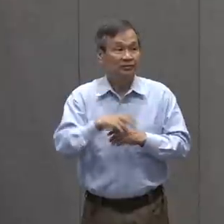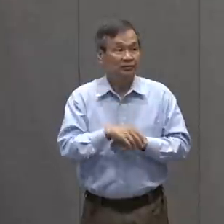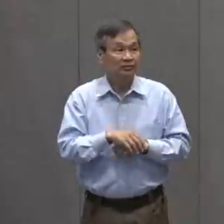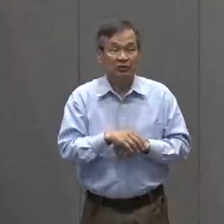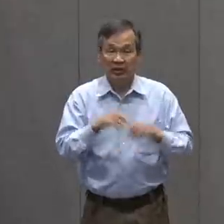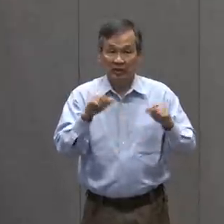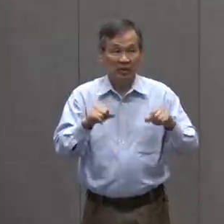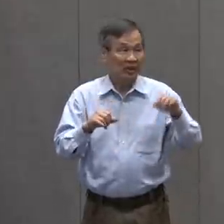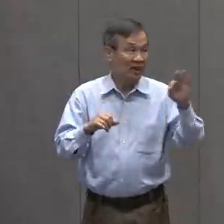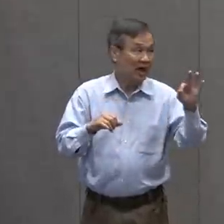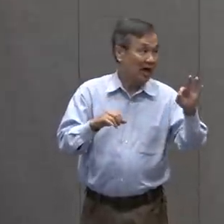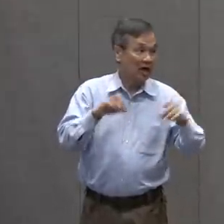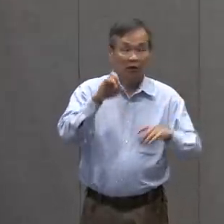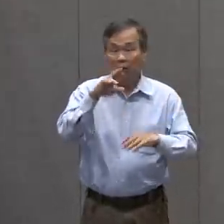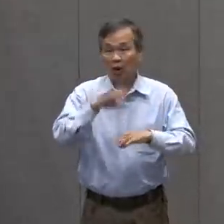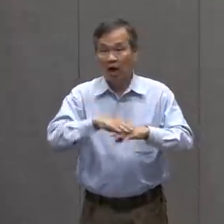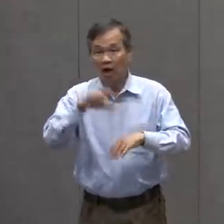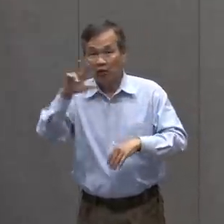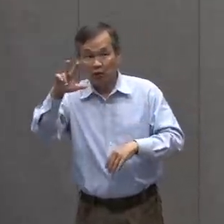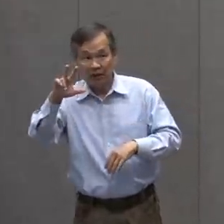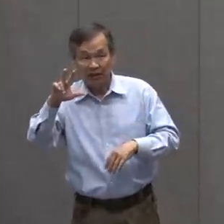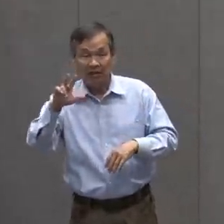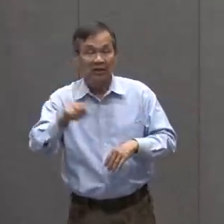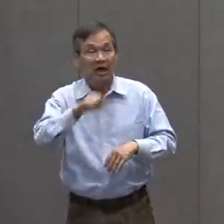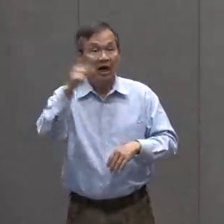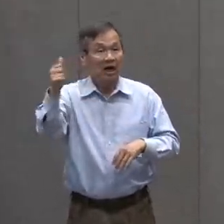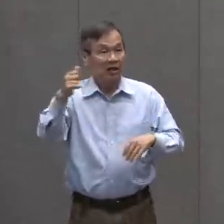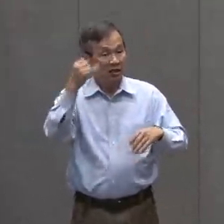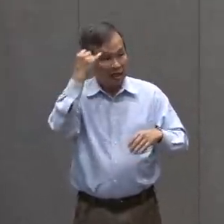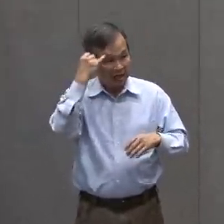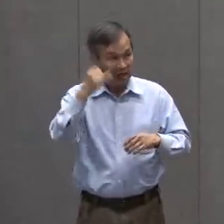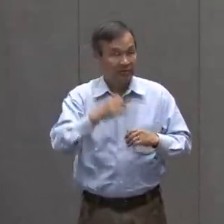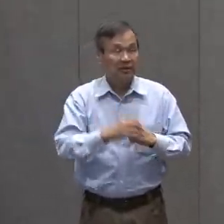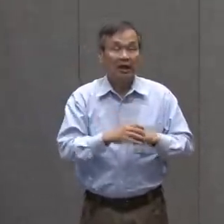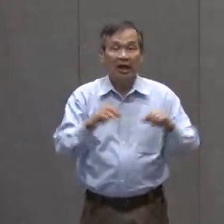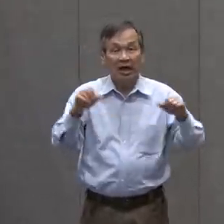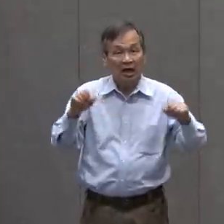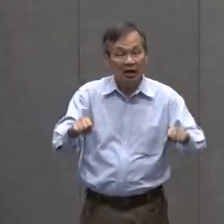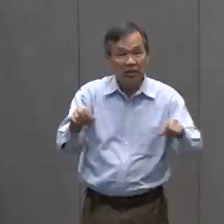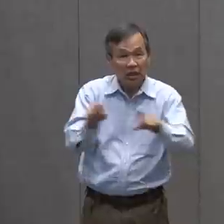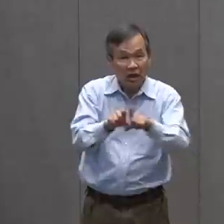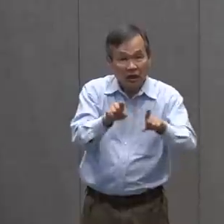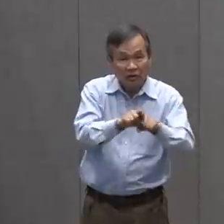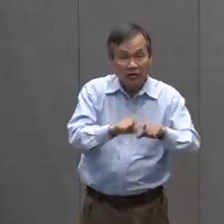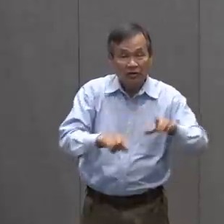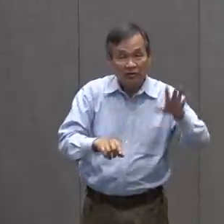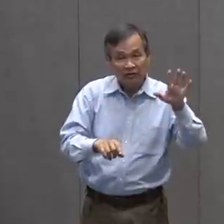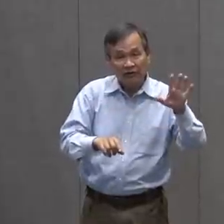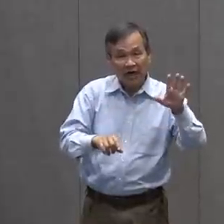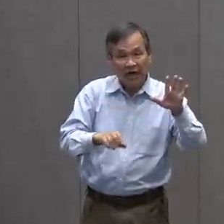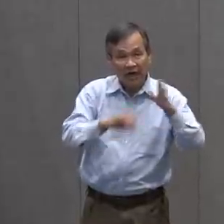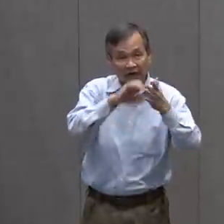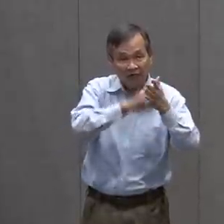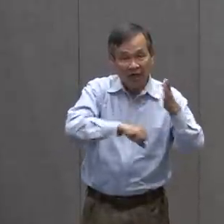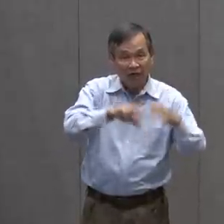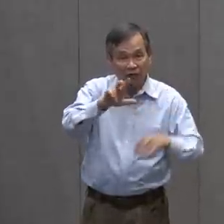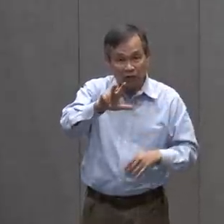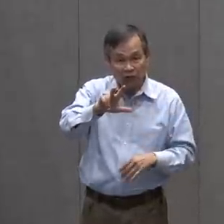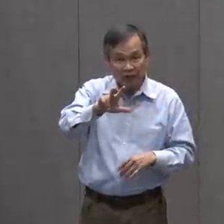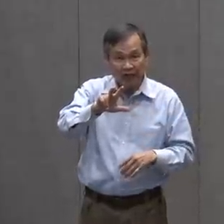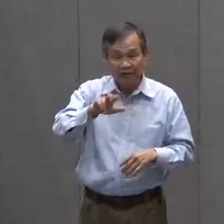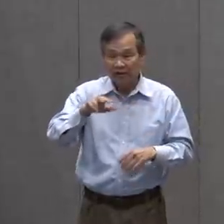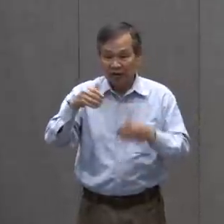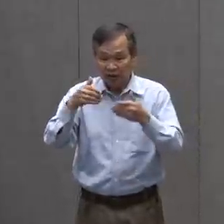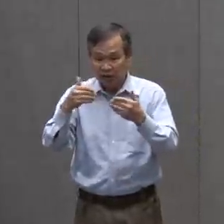this 3. The other possibility, I could also do 5 minus 3, which would be